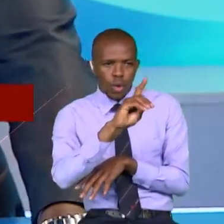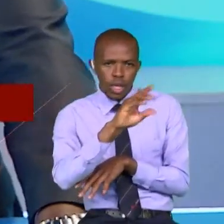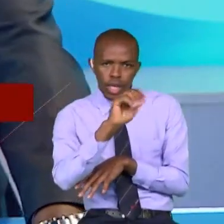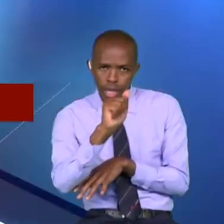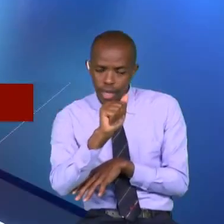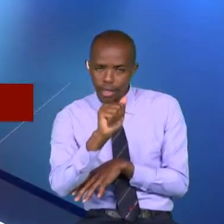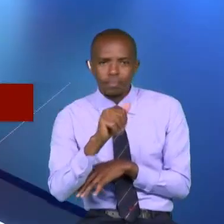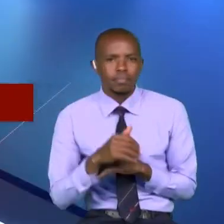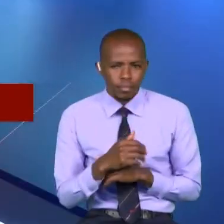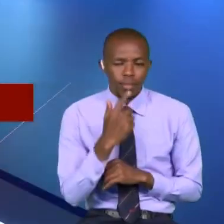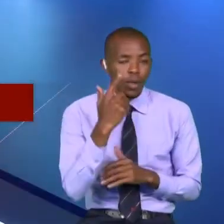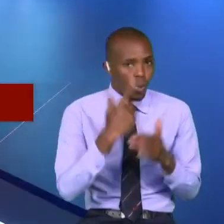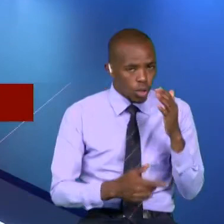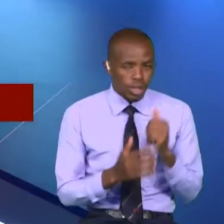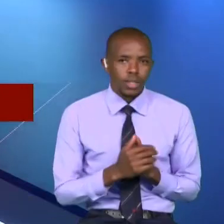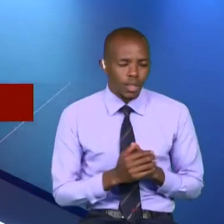UDA. They have said